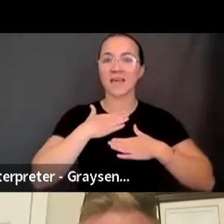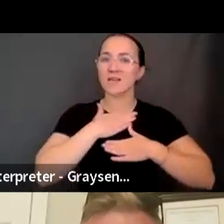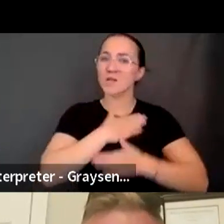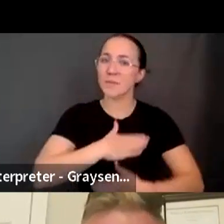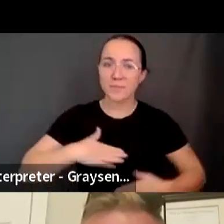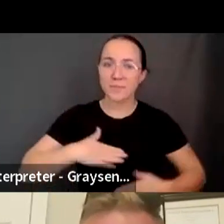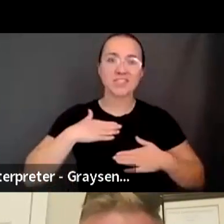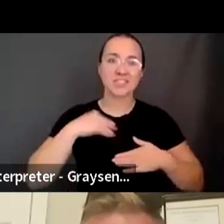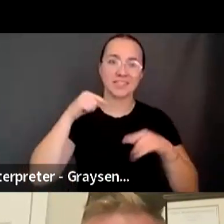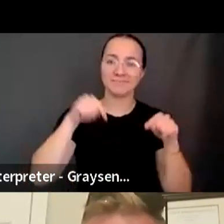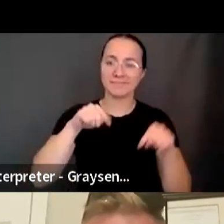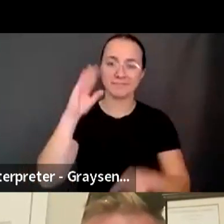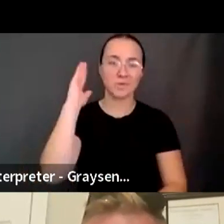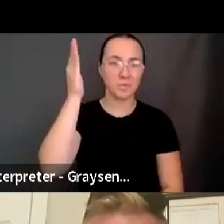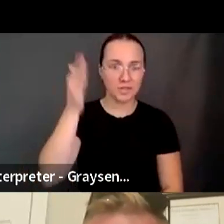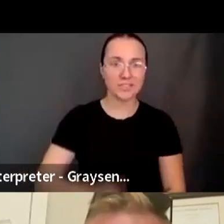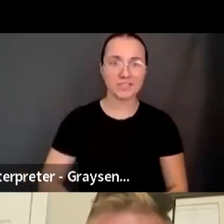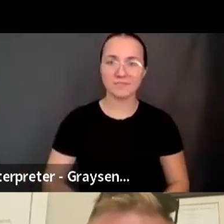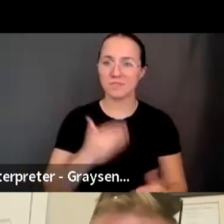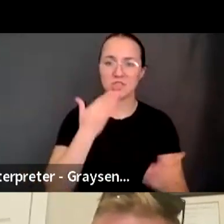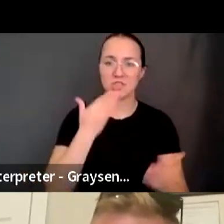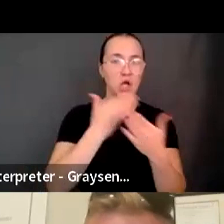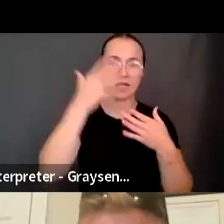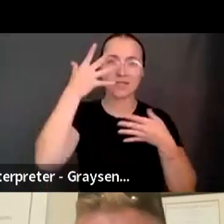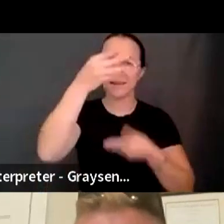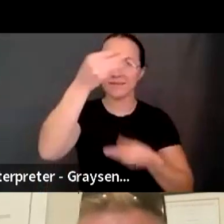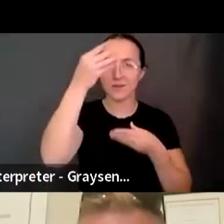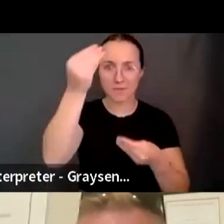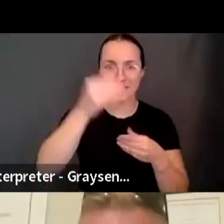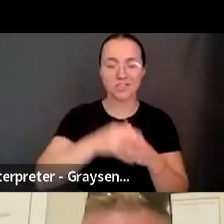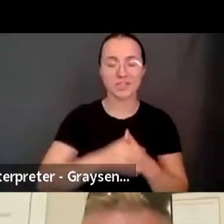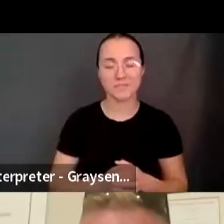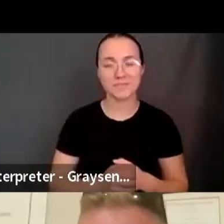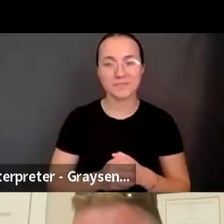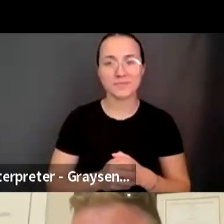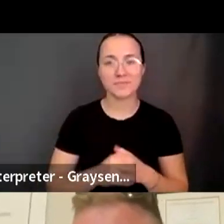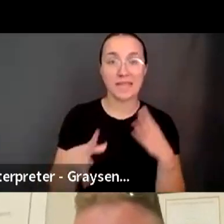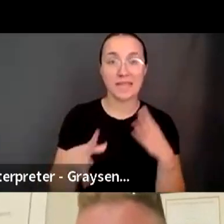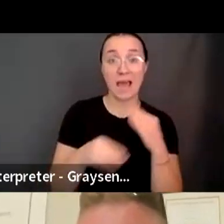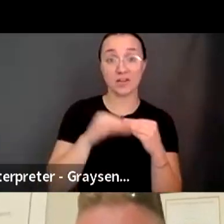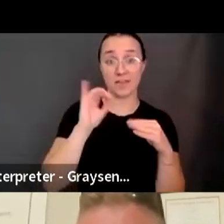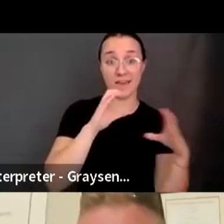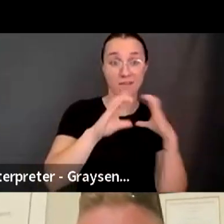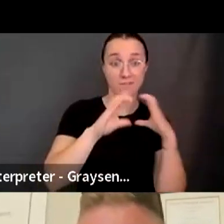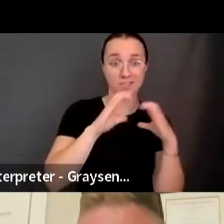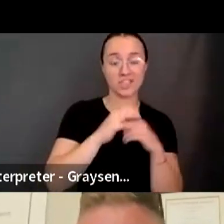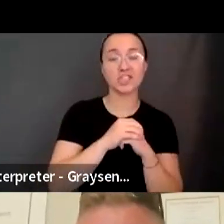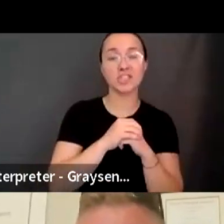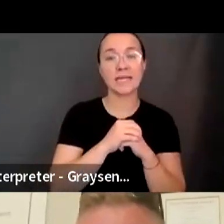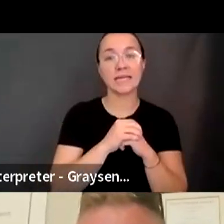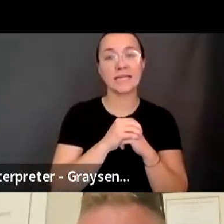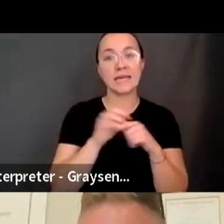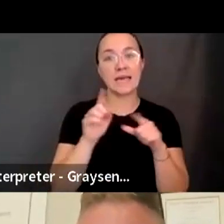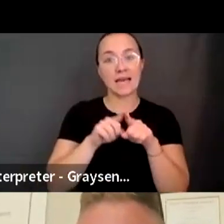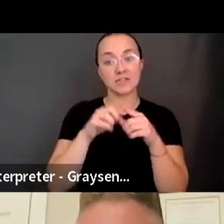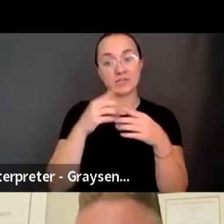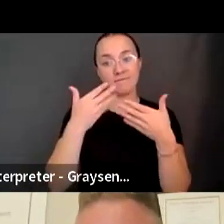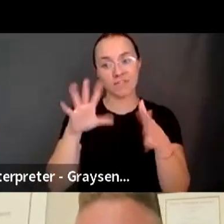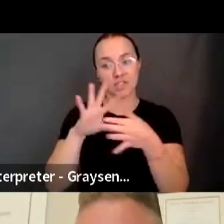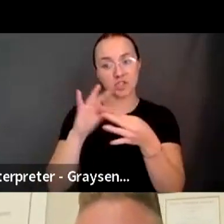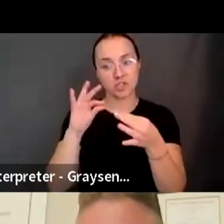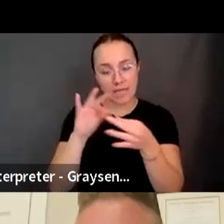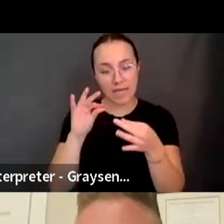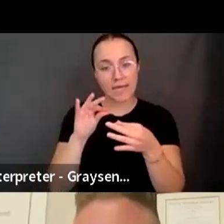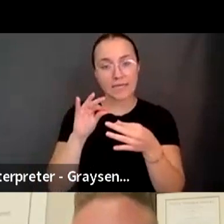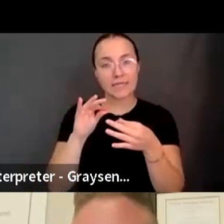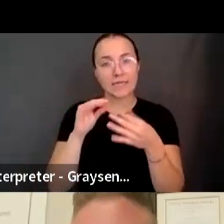Really, really good stuff. And, you know, just to go along with that conversation, as you said, a lot of times it's reading the